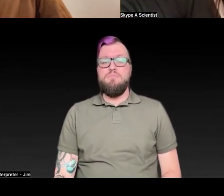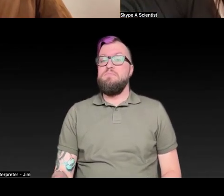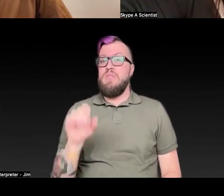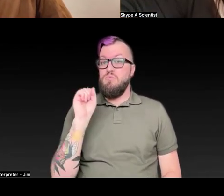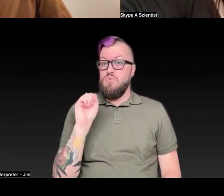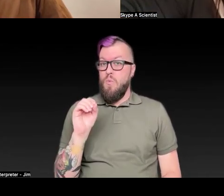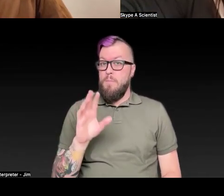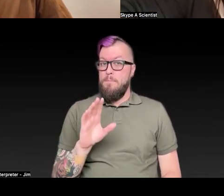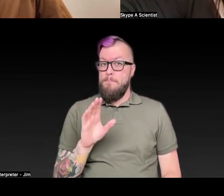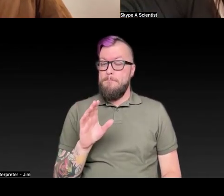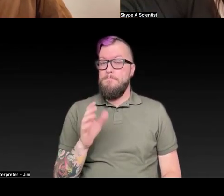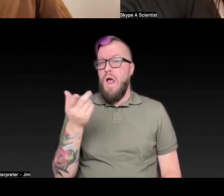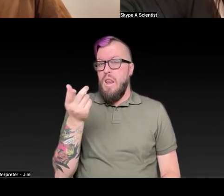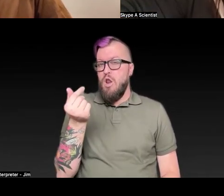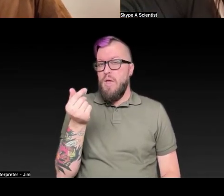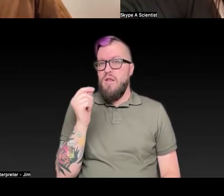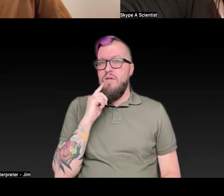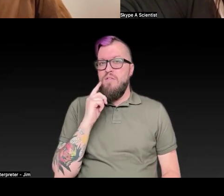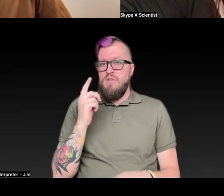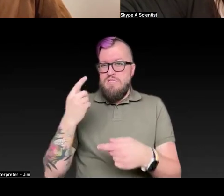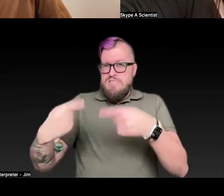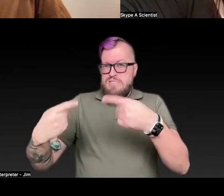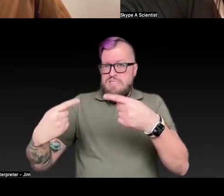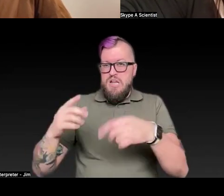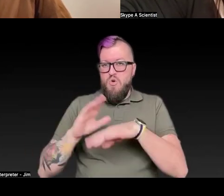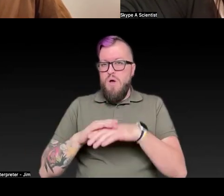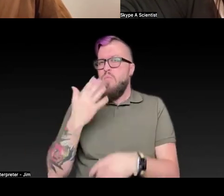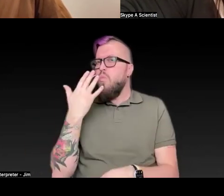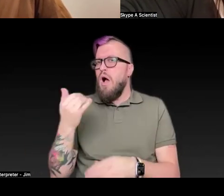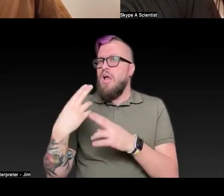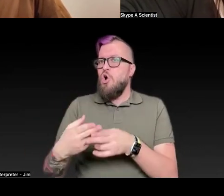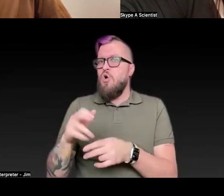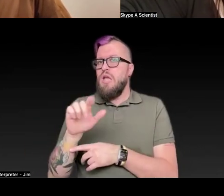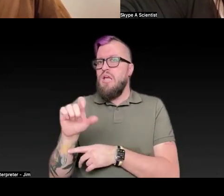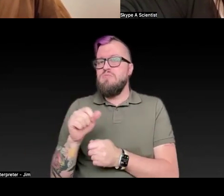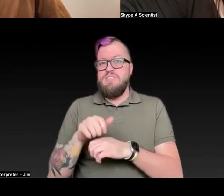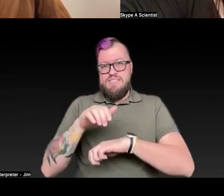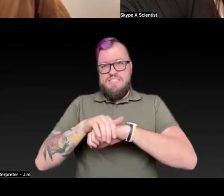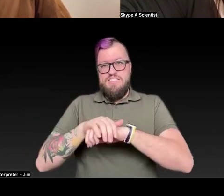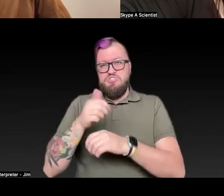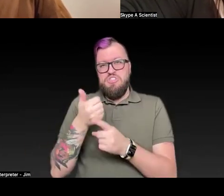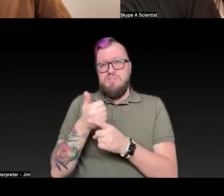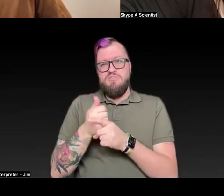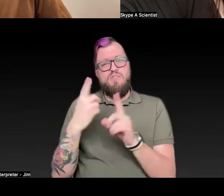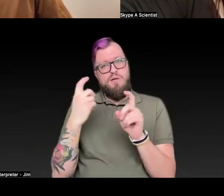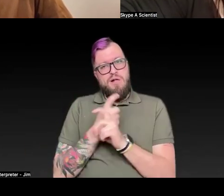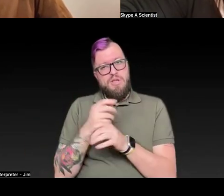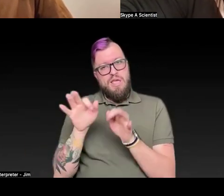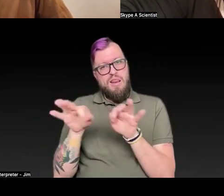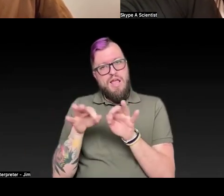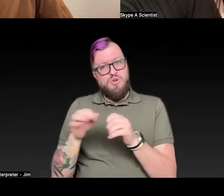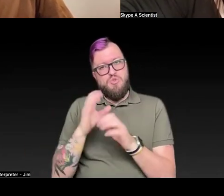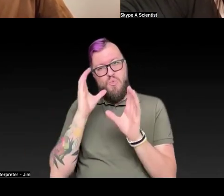there's a bit of disagreement about that. Because English is a complicated language with a weird